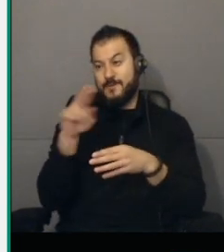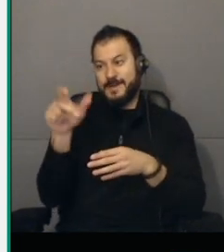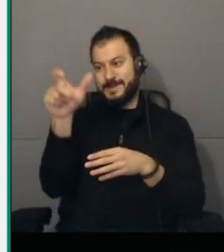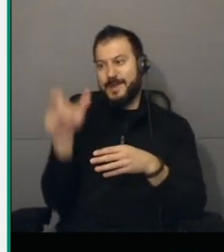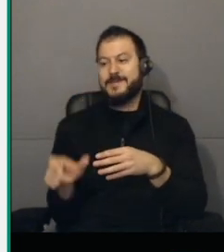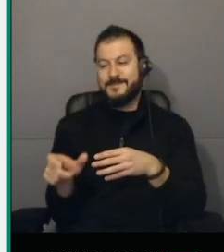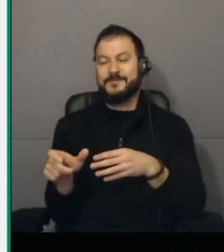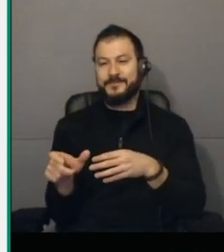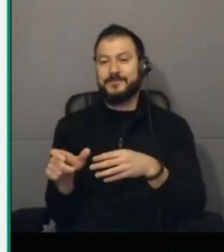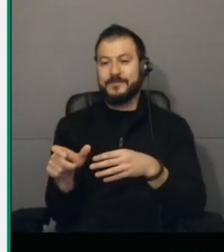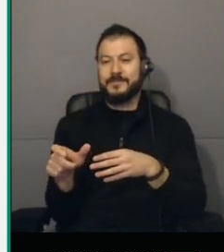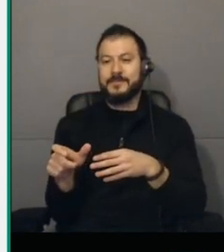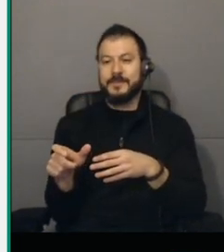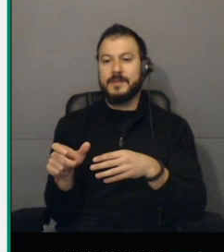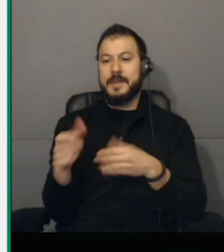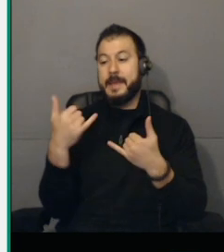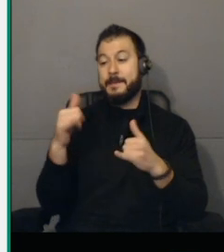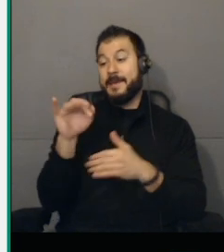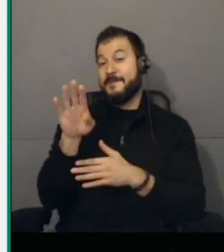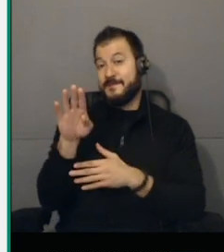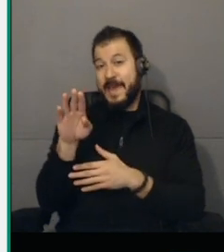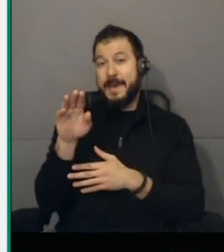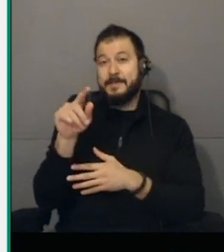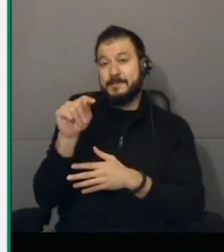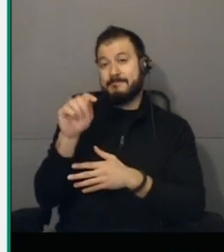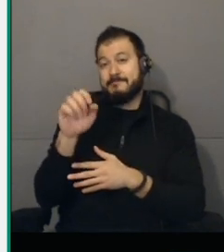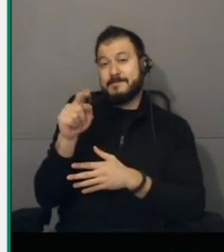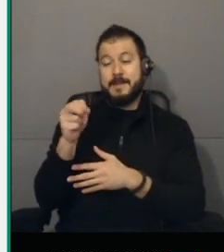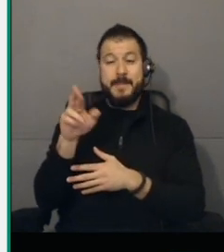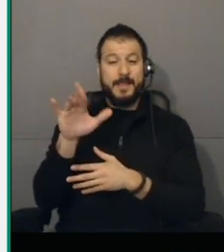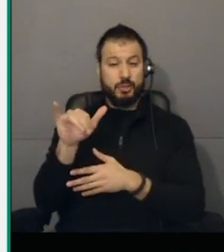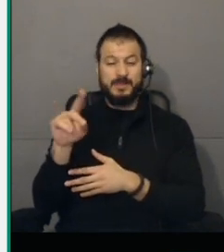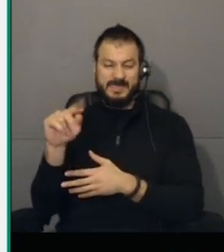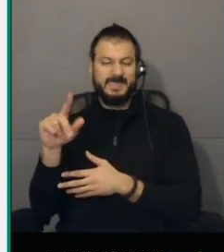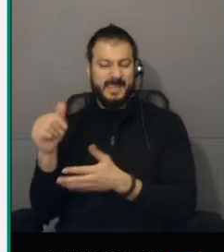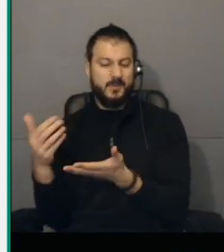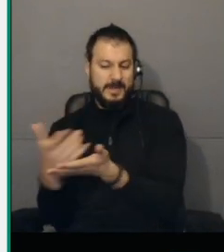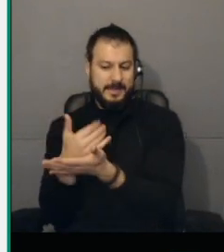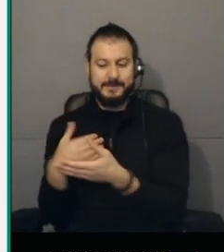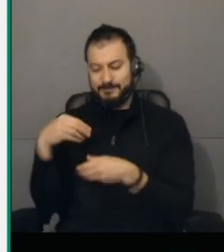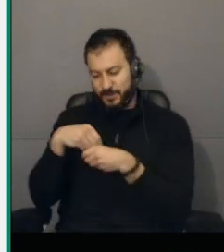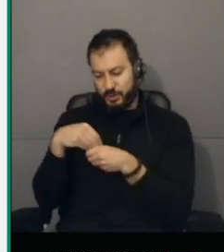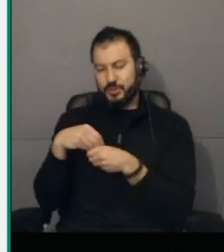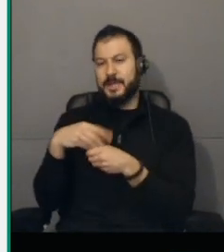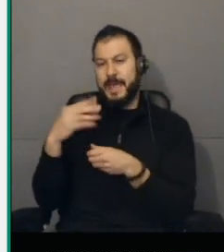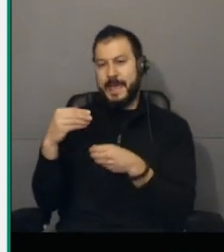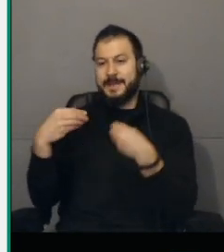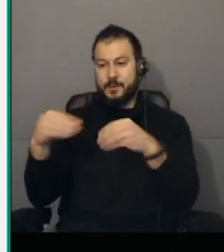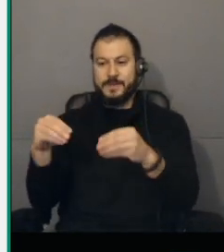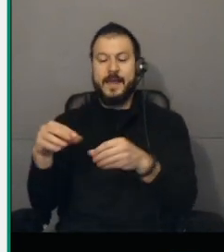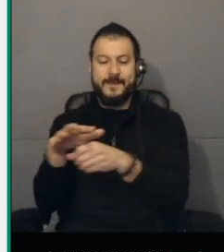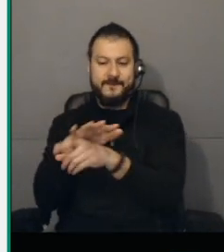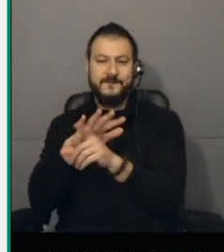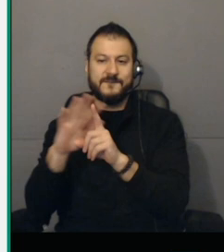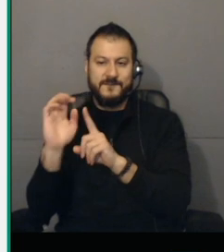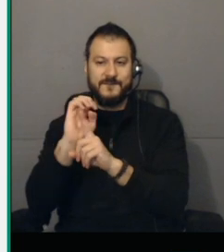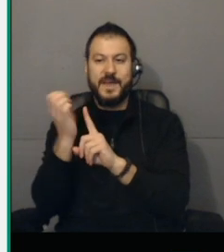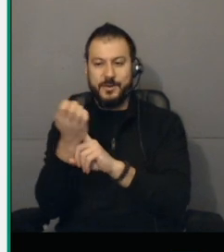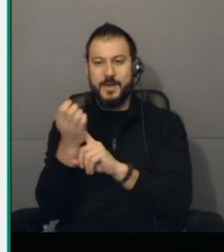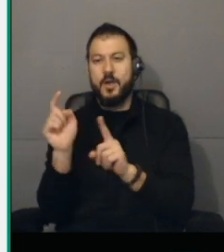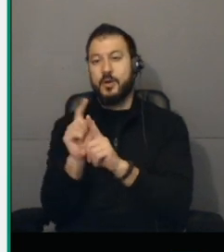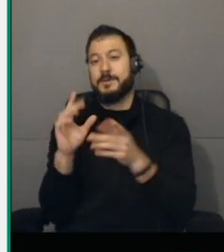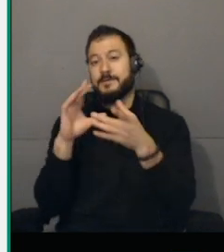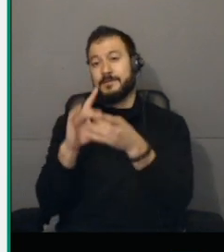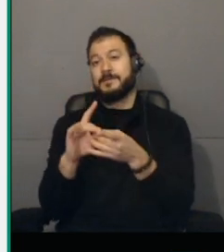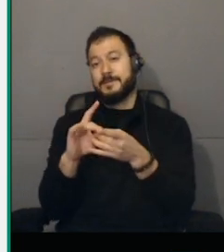slide. In addition to PlayFab game telemetry, which we collect internally and in our retail environment, we also connect to